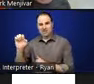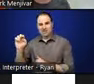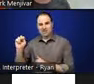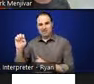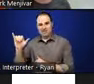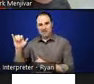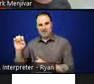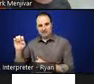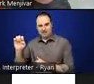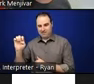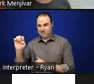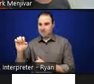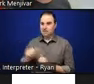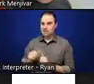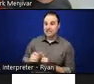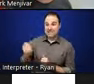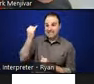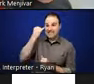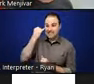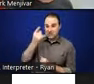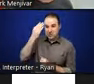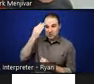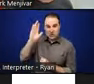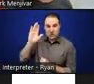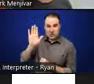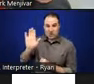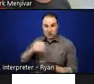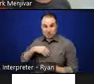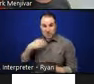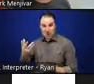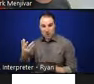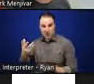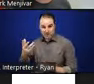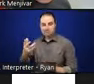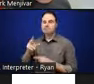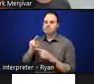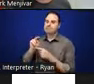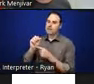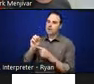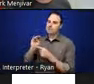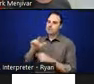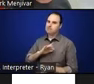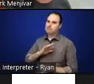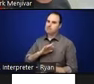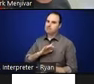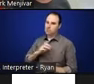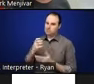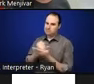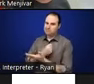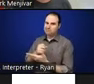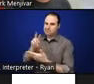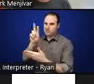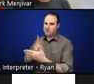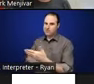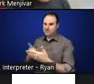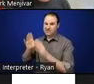But if you don't know the poetry of Naomi, I deeply encourage you to become acquainted with it. She is just an absolute, a wonderful person.